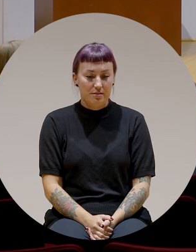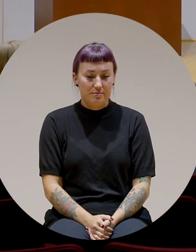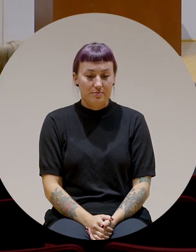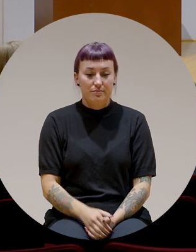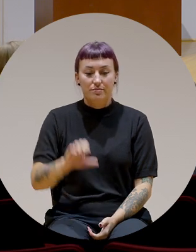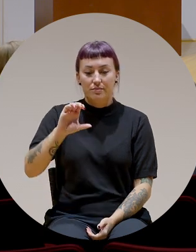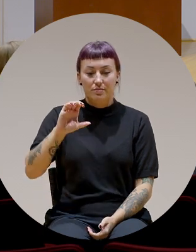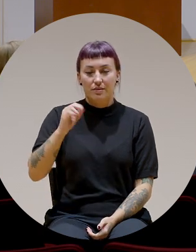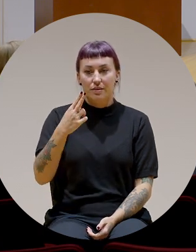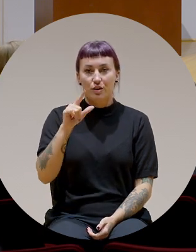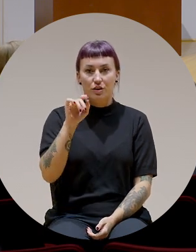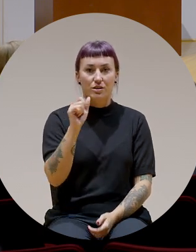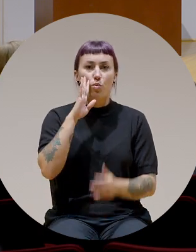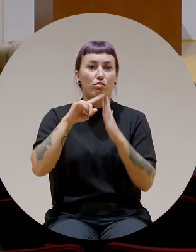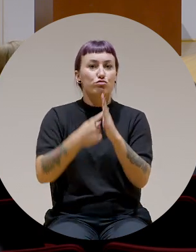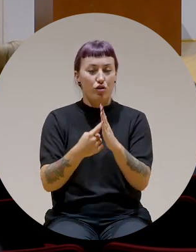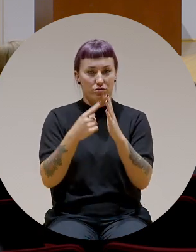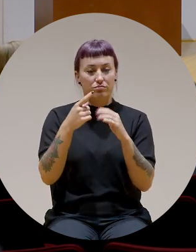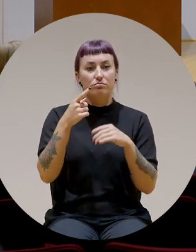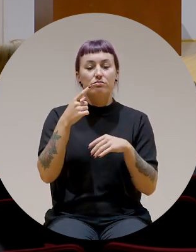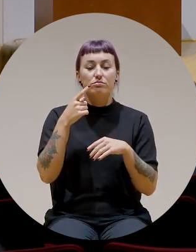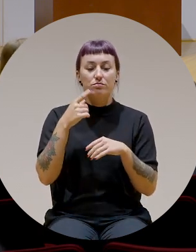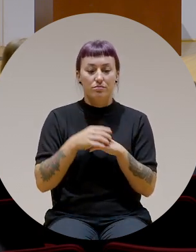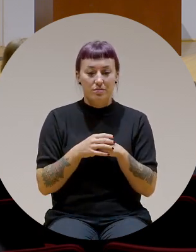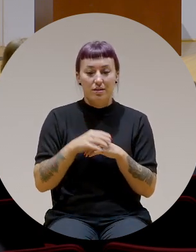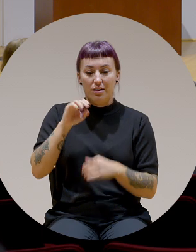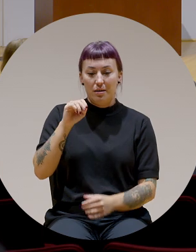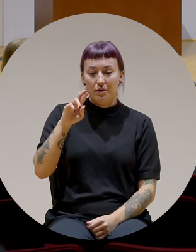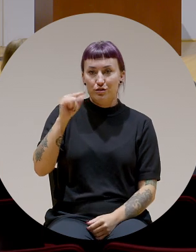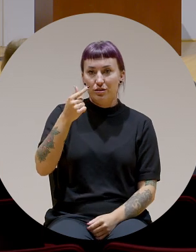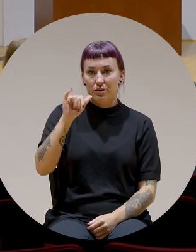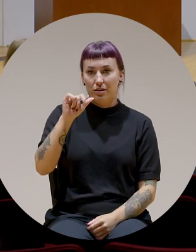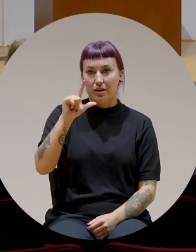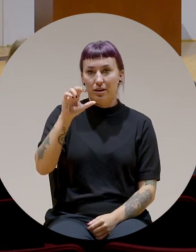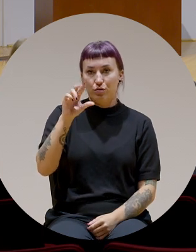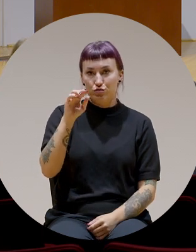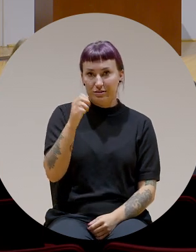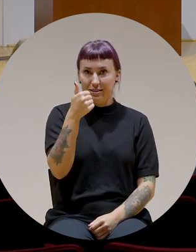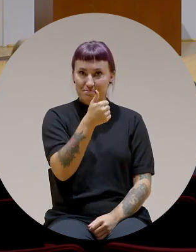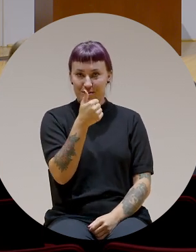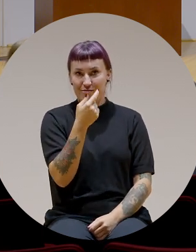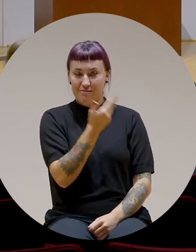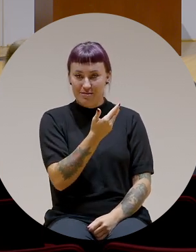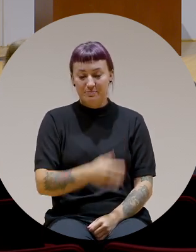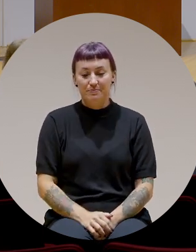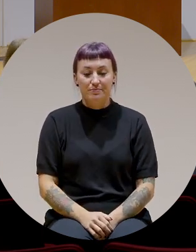So Chelsea will start us off, because here's who it starts with, Mr. Gilcrease himself.